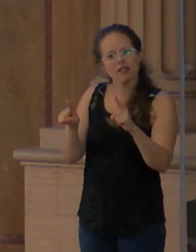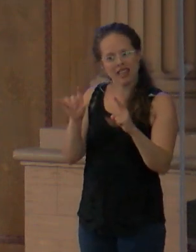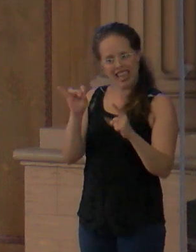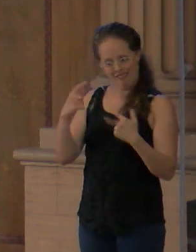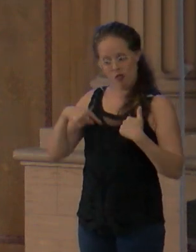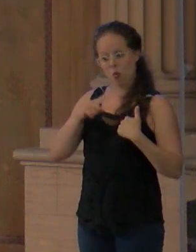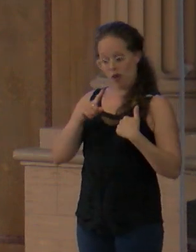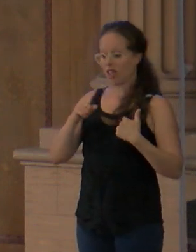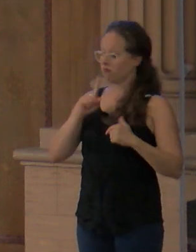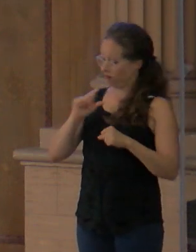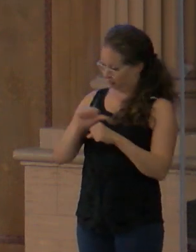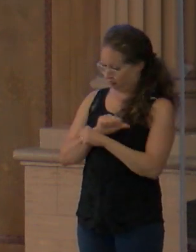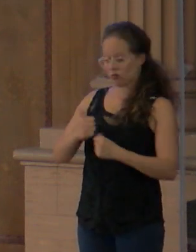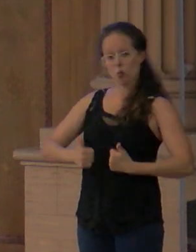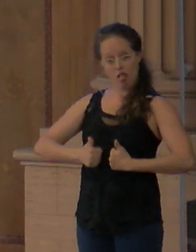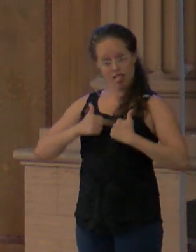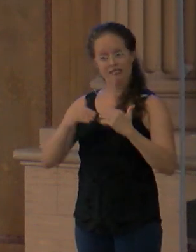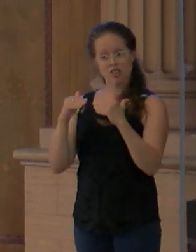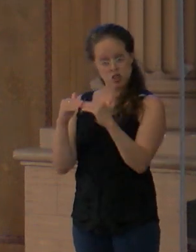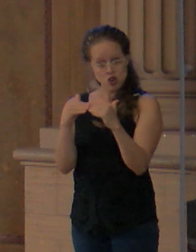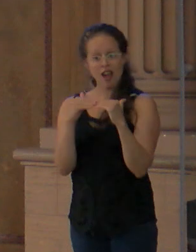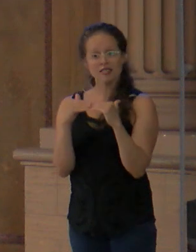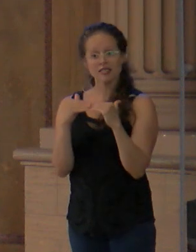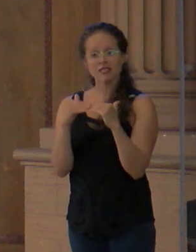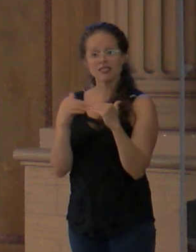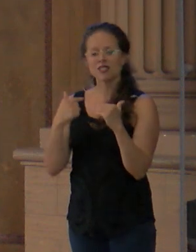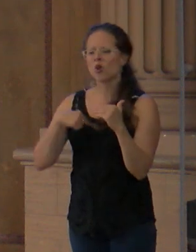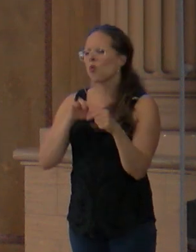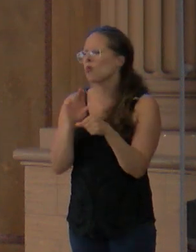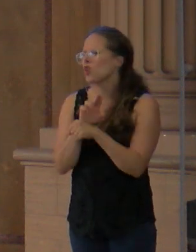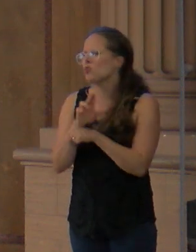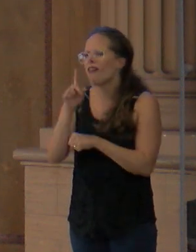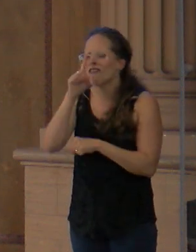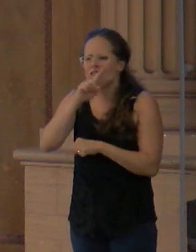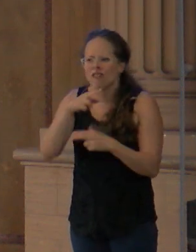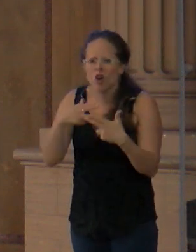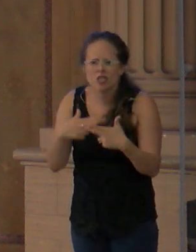justly, we use false weights and measures all the time.